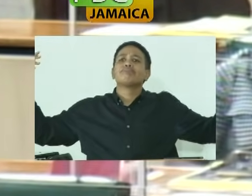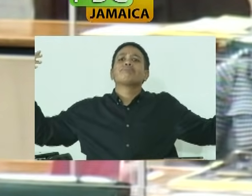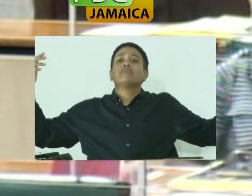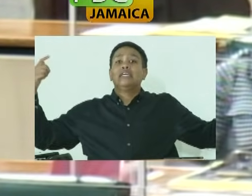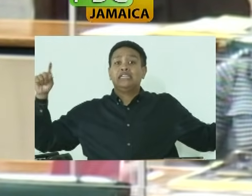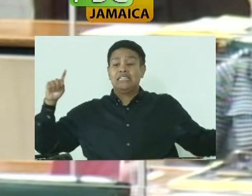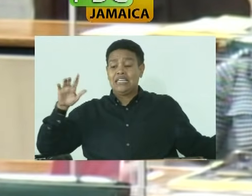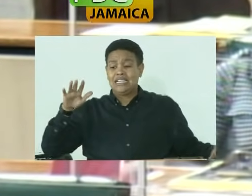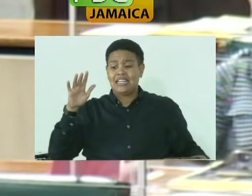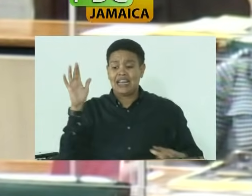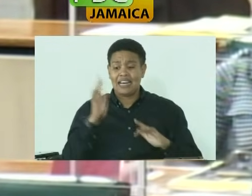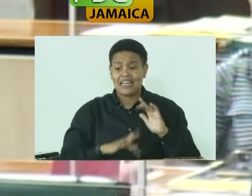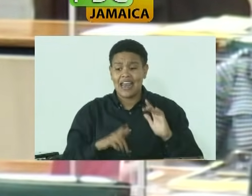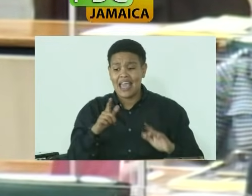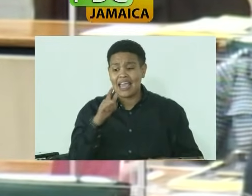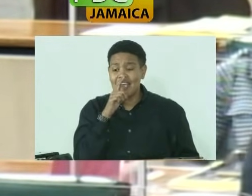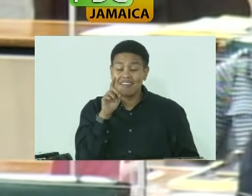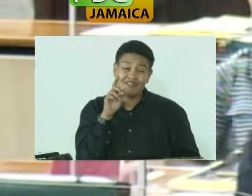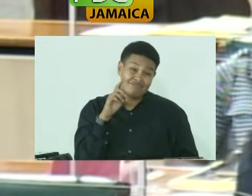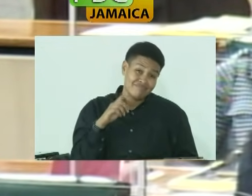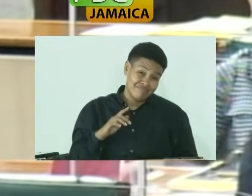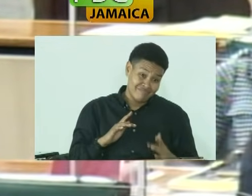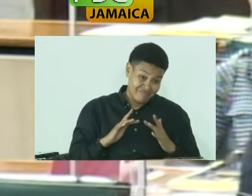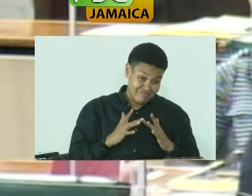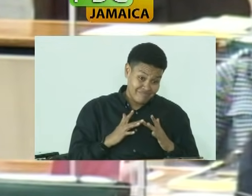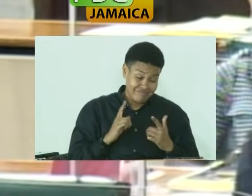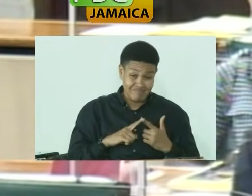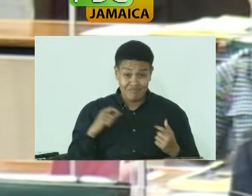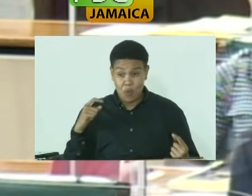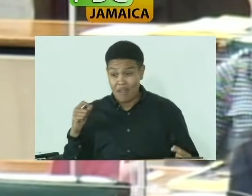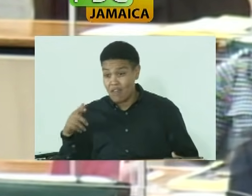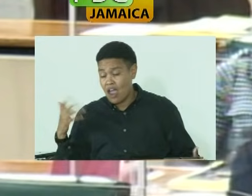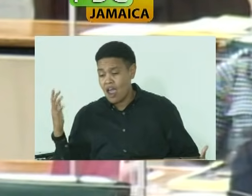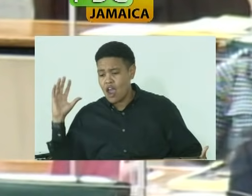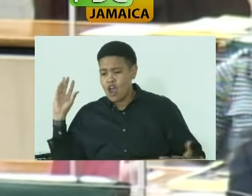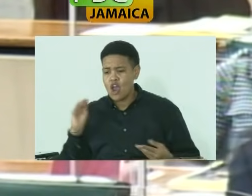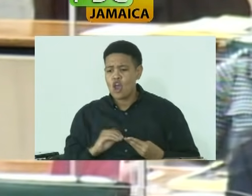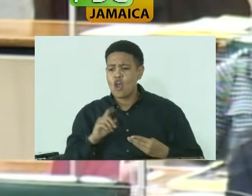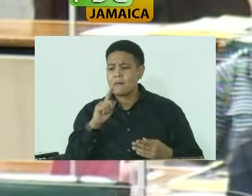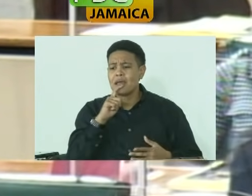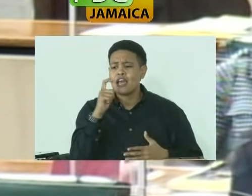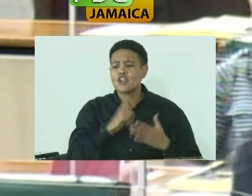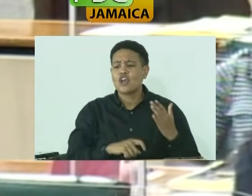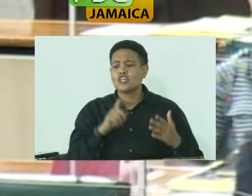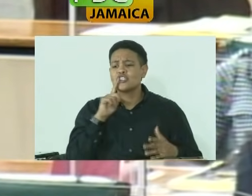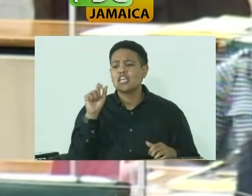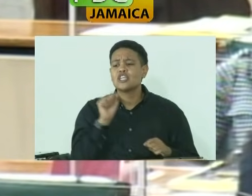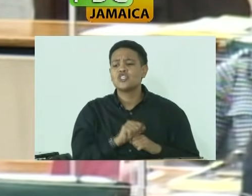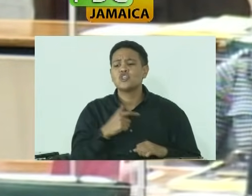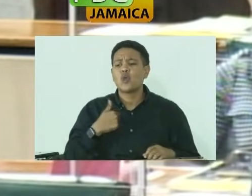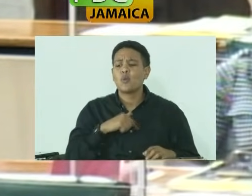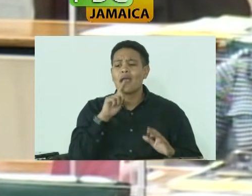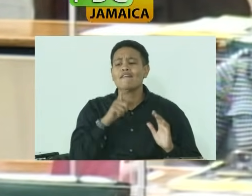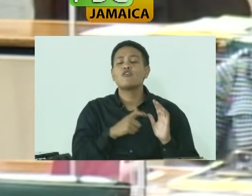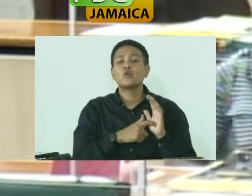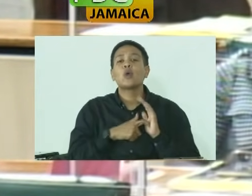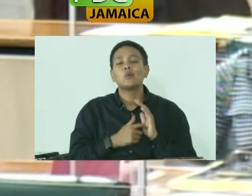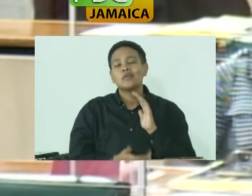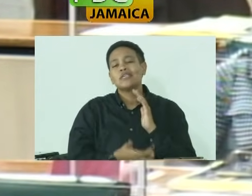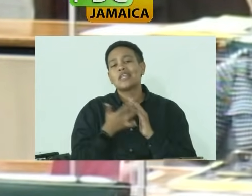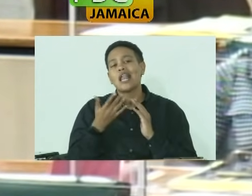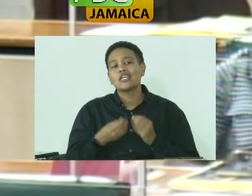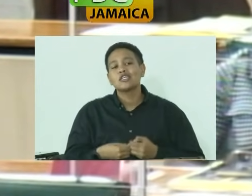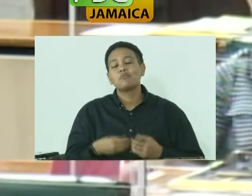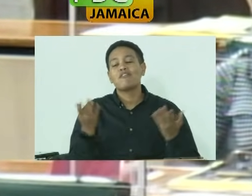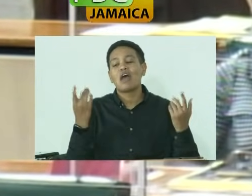of data and lack of Wi-Fi compounded by the cost to ensure that we have the requisite technology. It